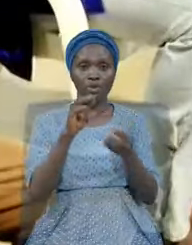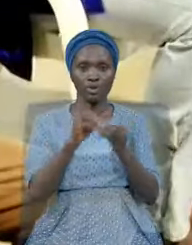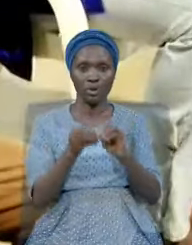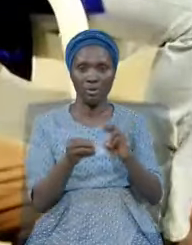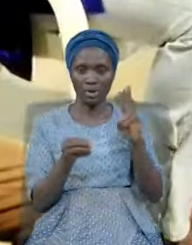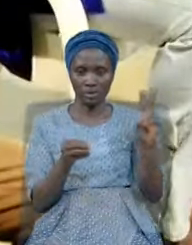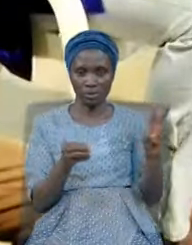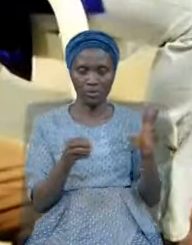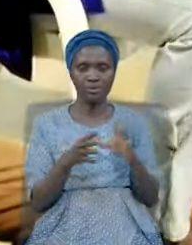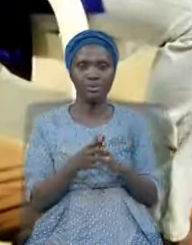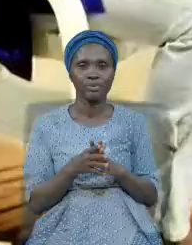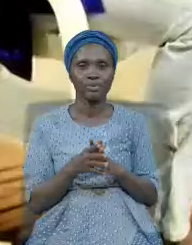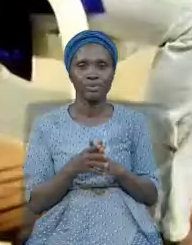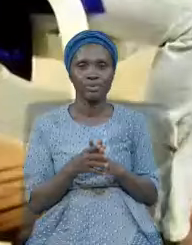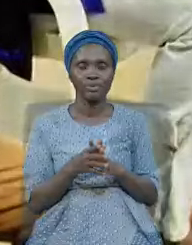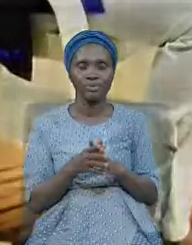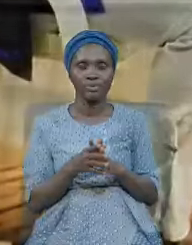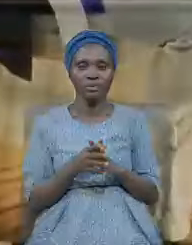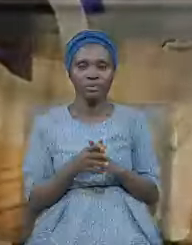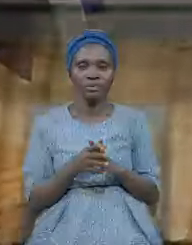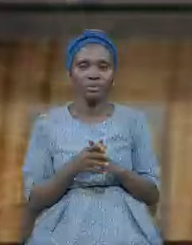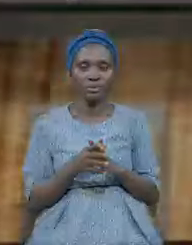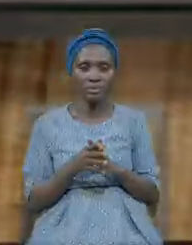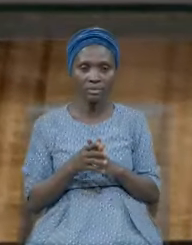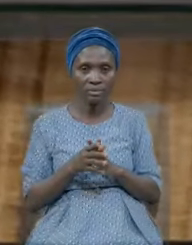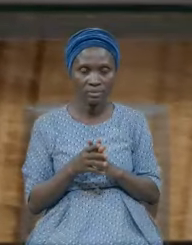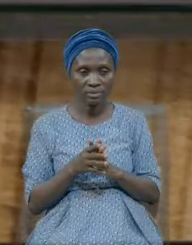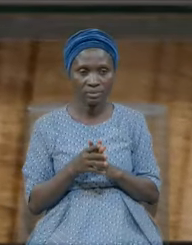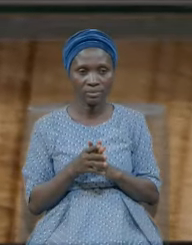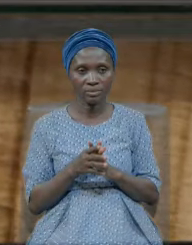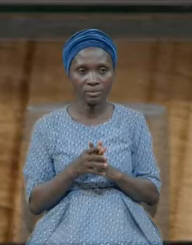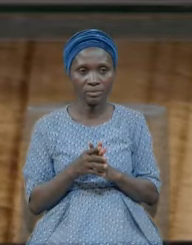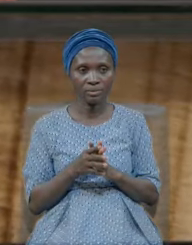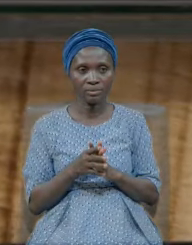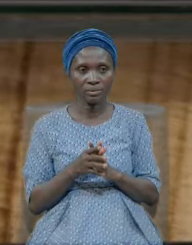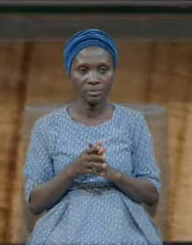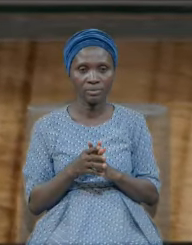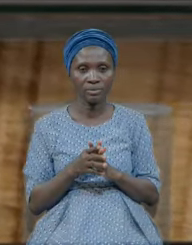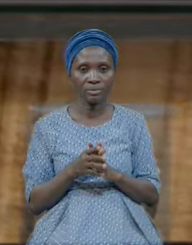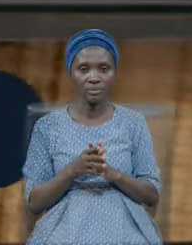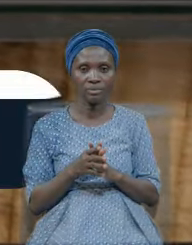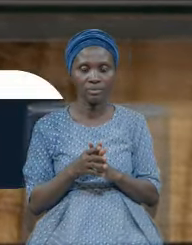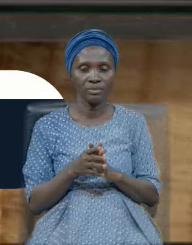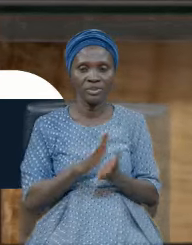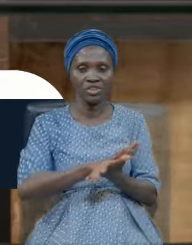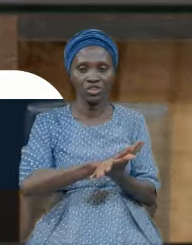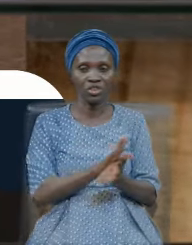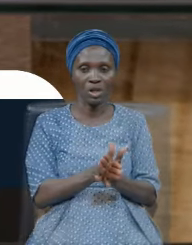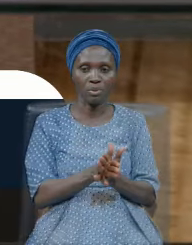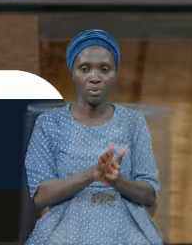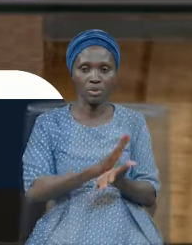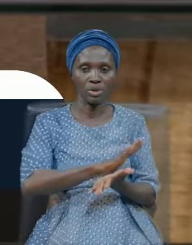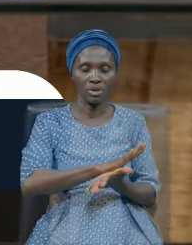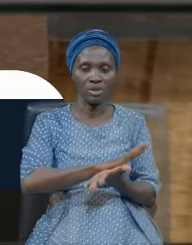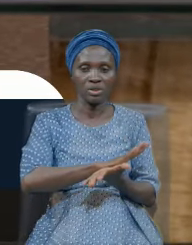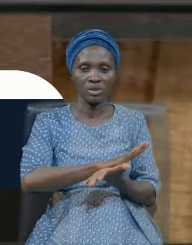point number two, we're looking at trampled grace by